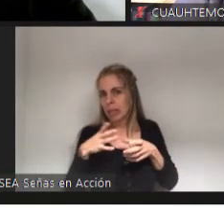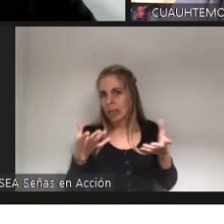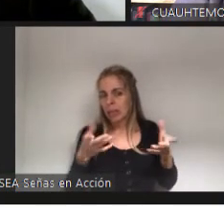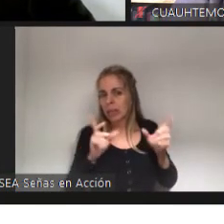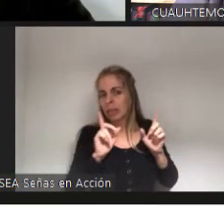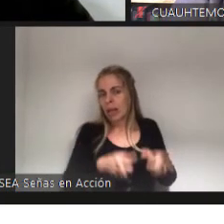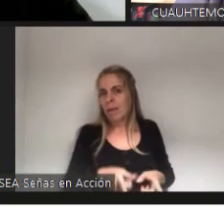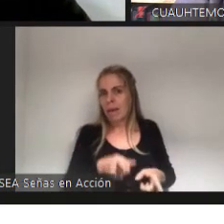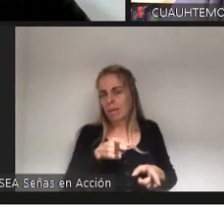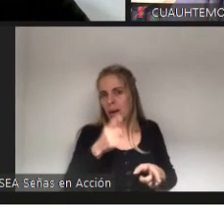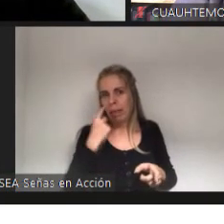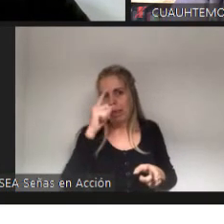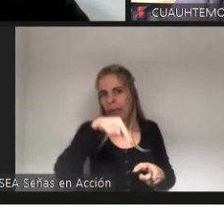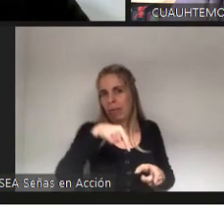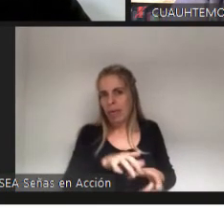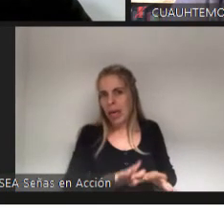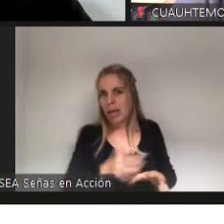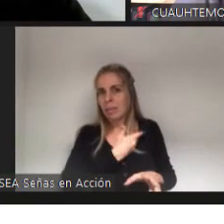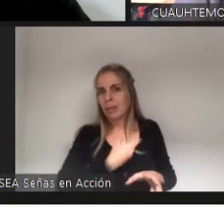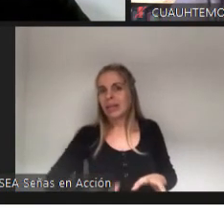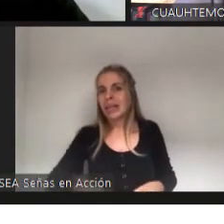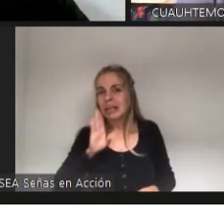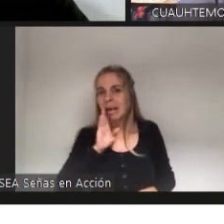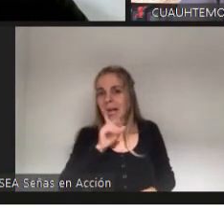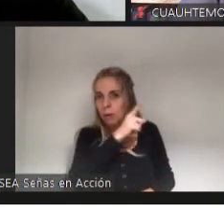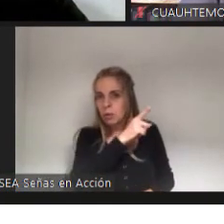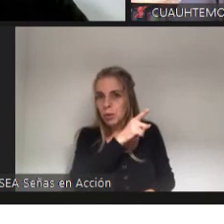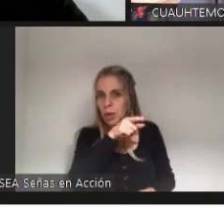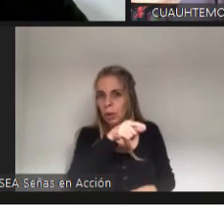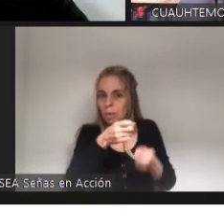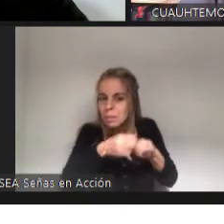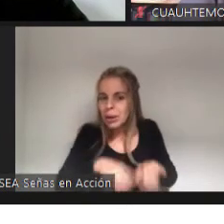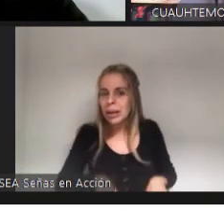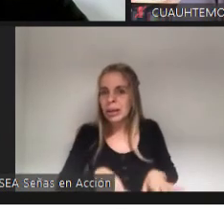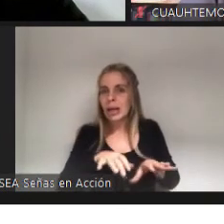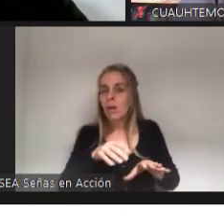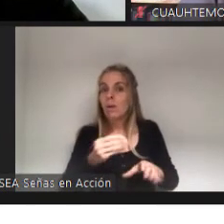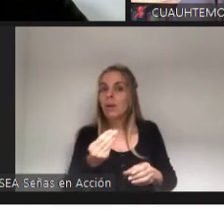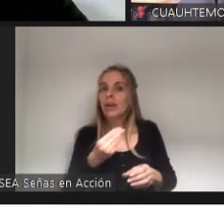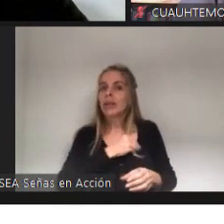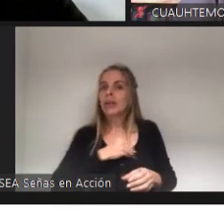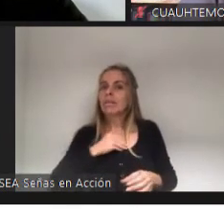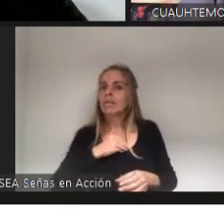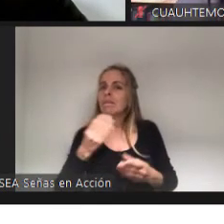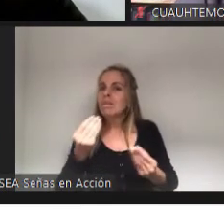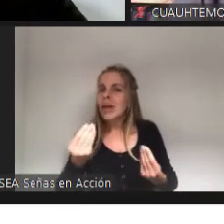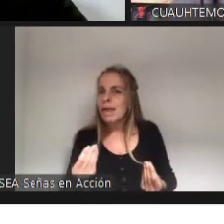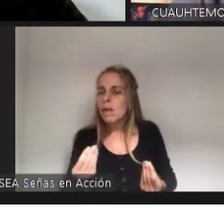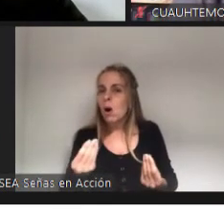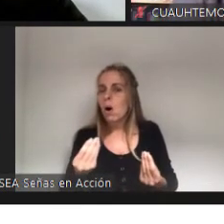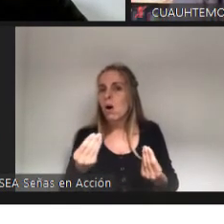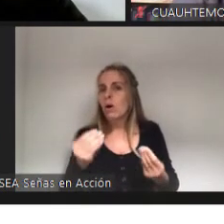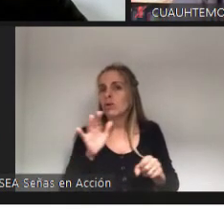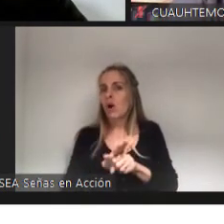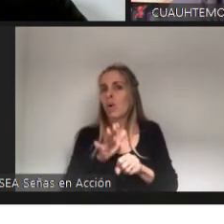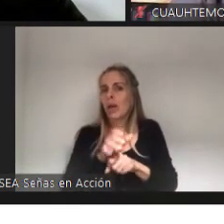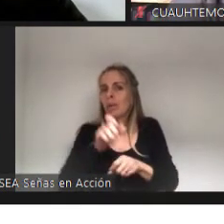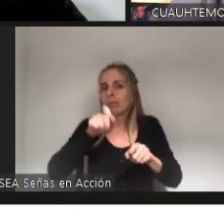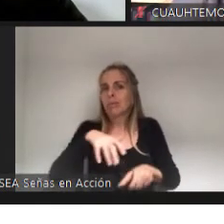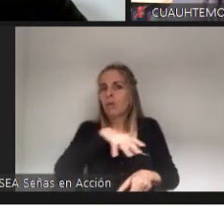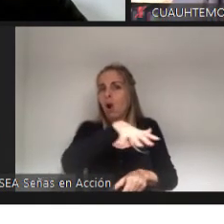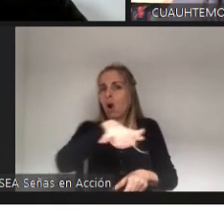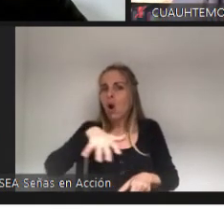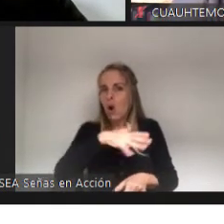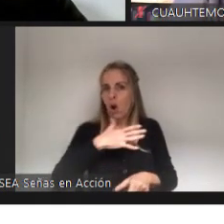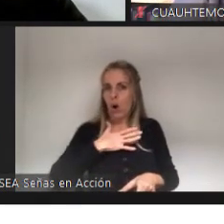all walks of life stem from that place. So I believe we don't have to be afraid so that the influence of what